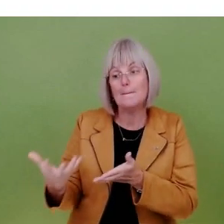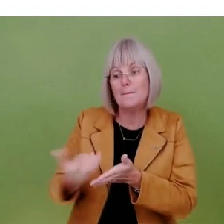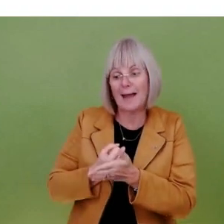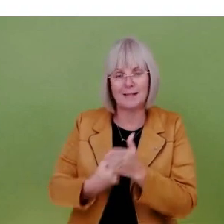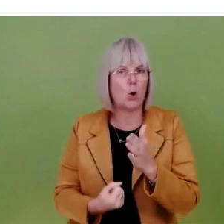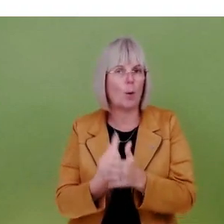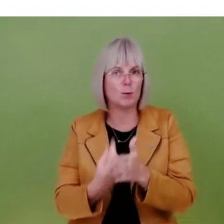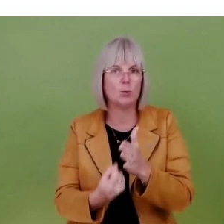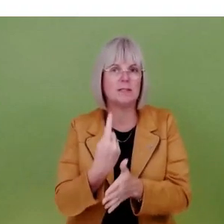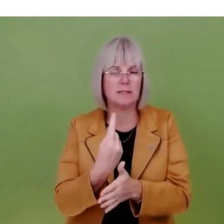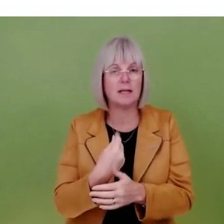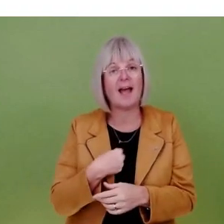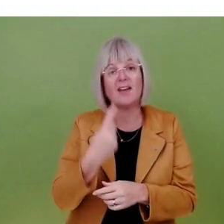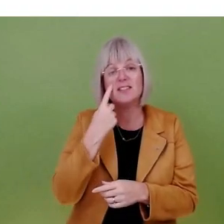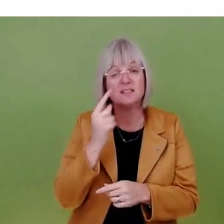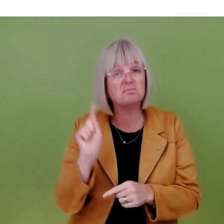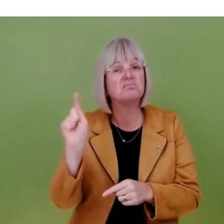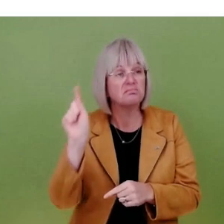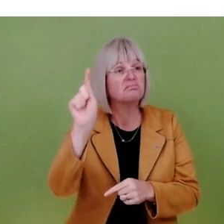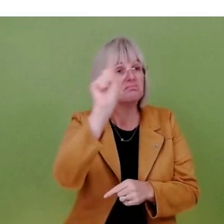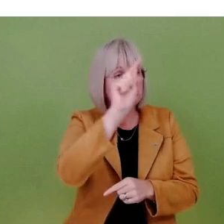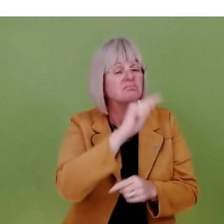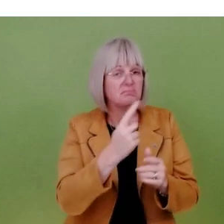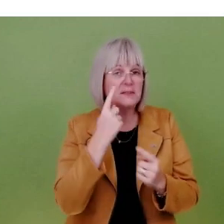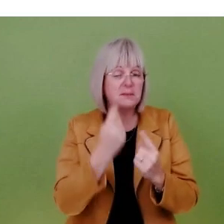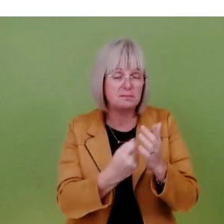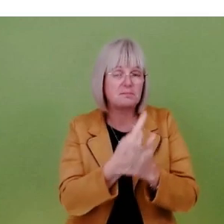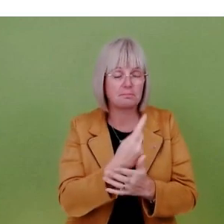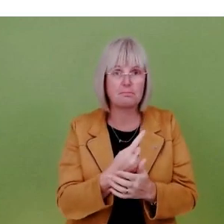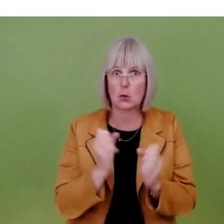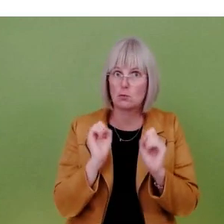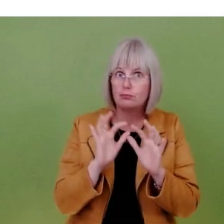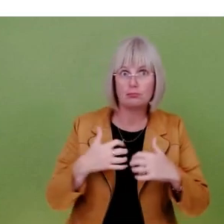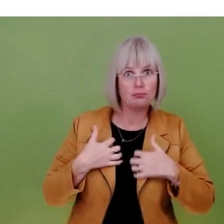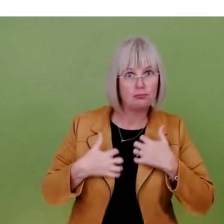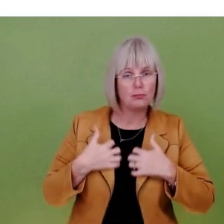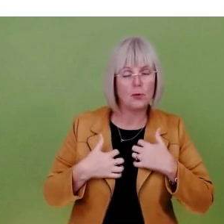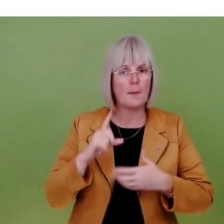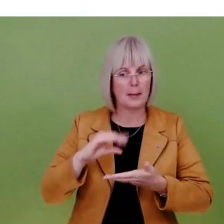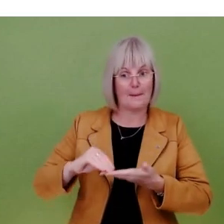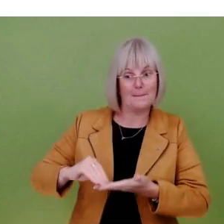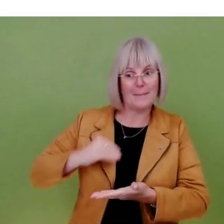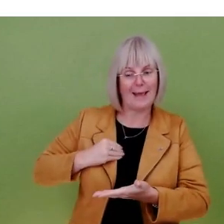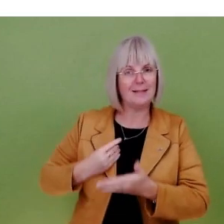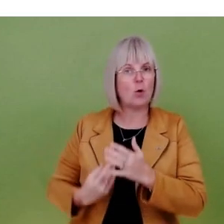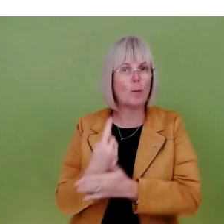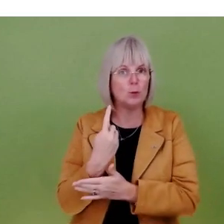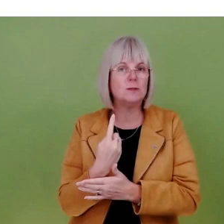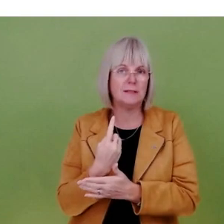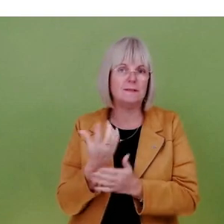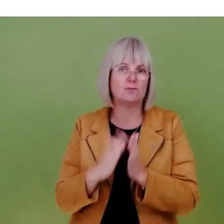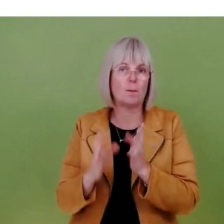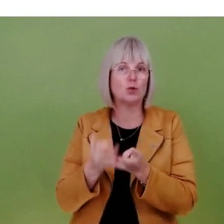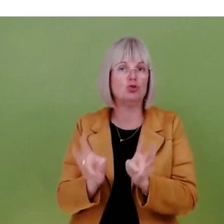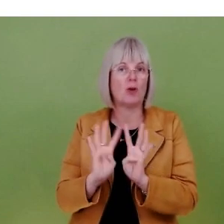initiative happening around the country, and I saw it raised lots of interest, but paid opportunities by trusts to give people the opportunity to